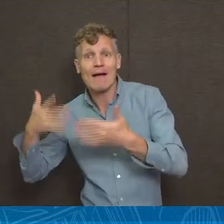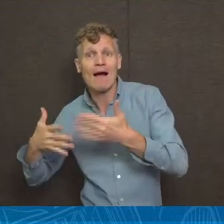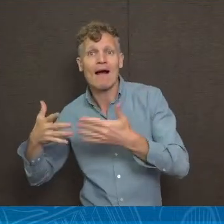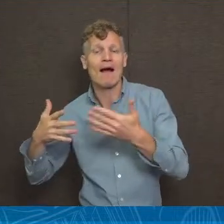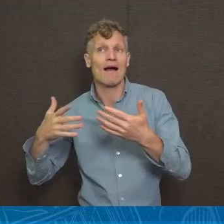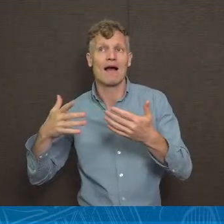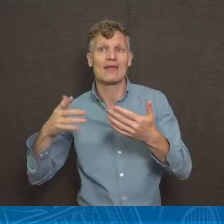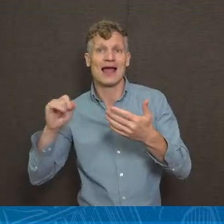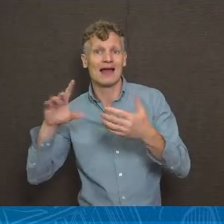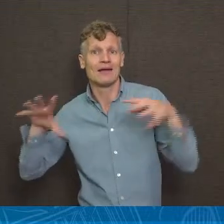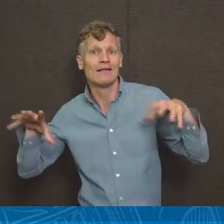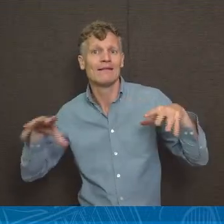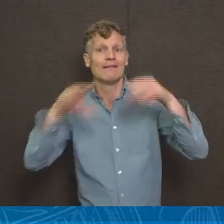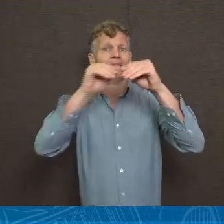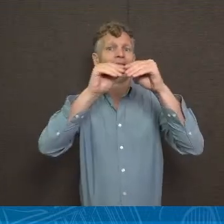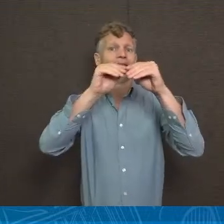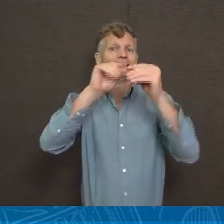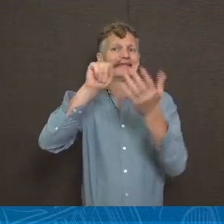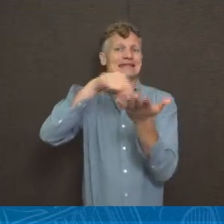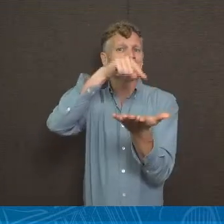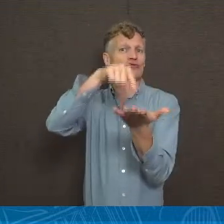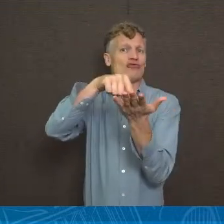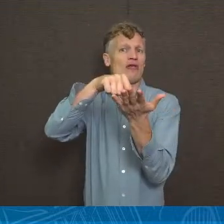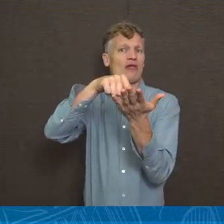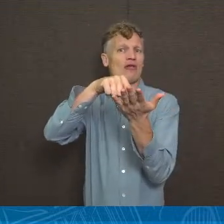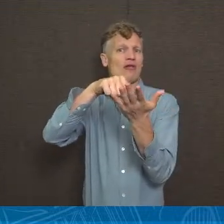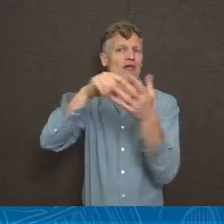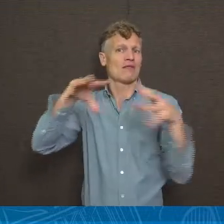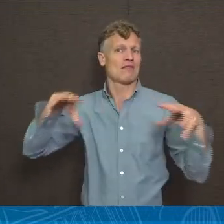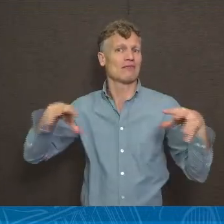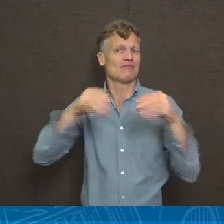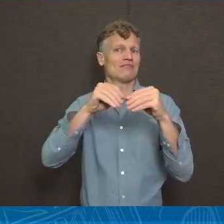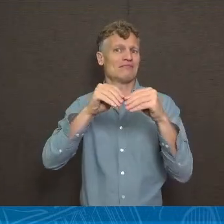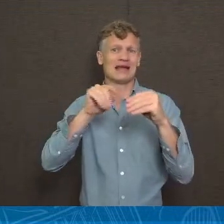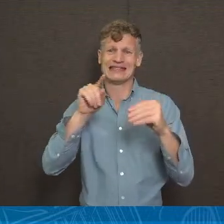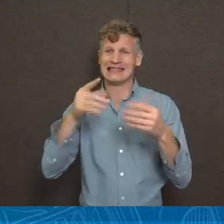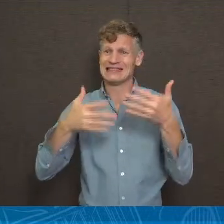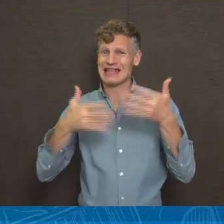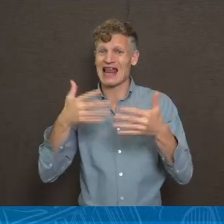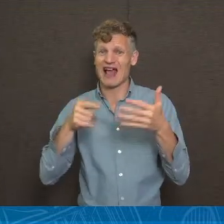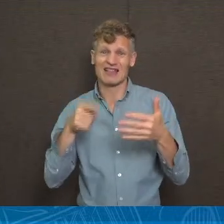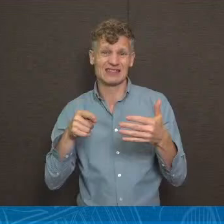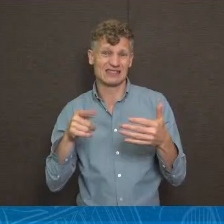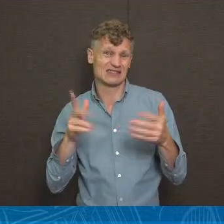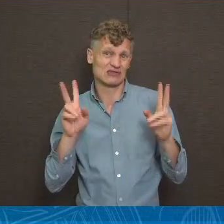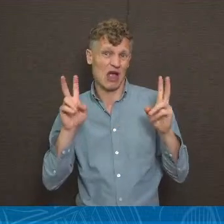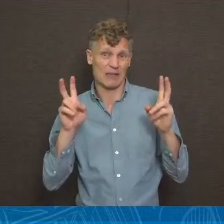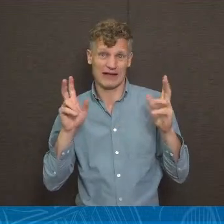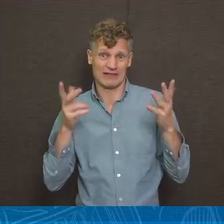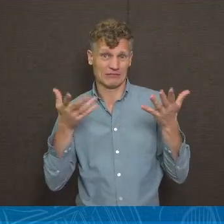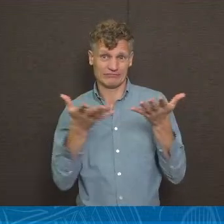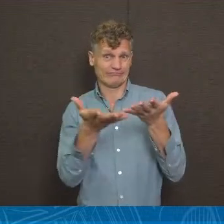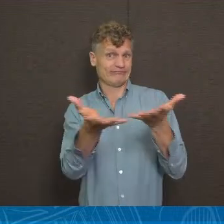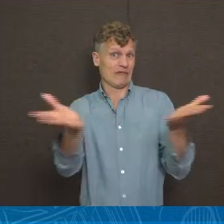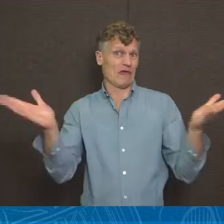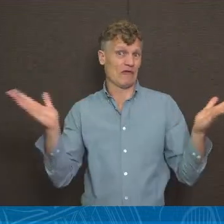So, because data sharing is a issue everywhere. My question is from one of the colleagues from the